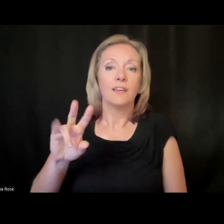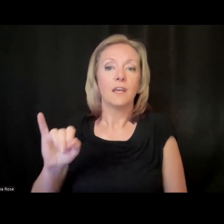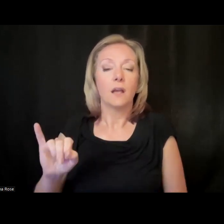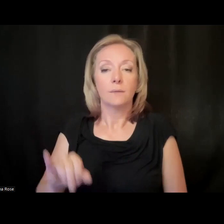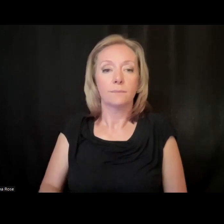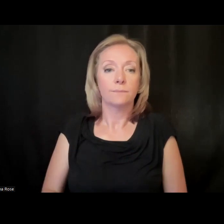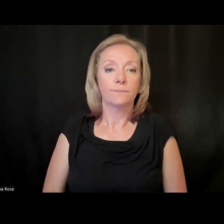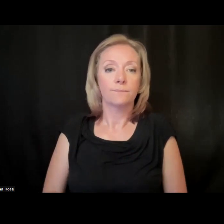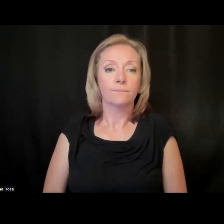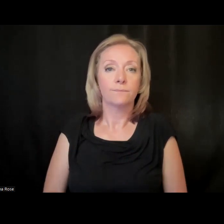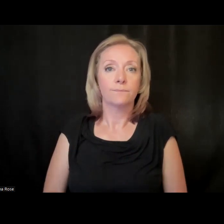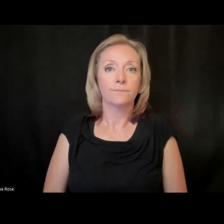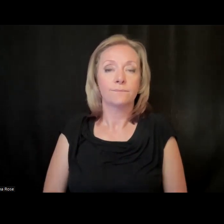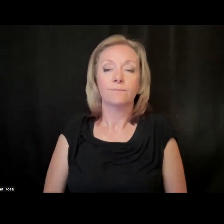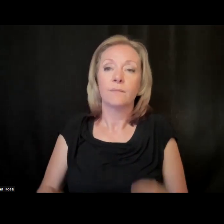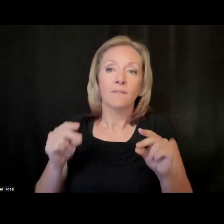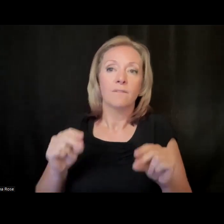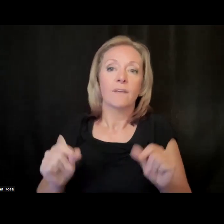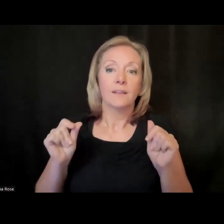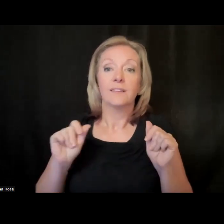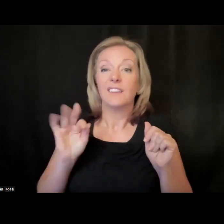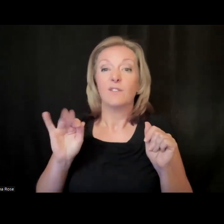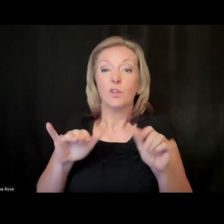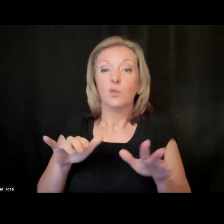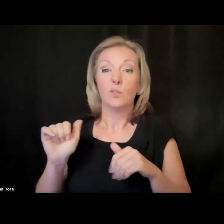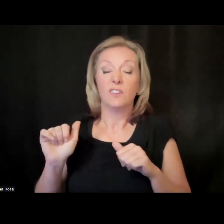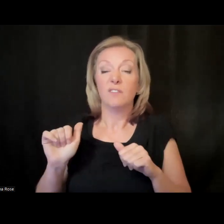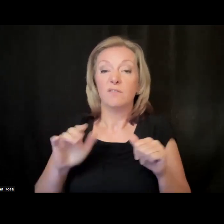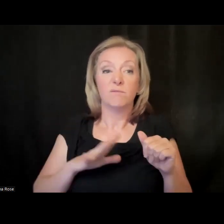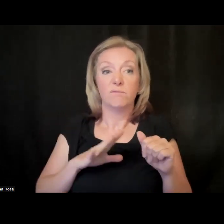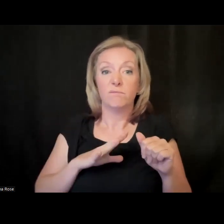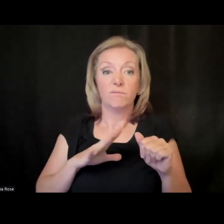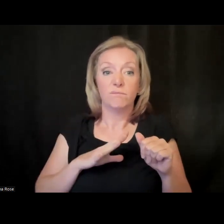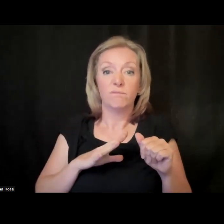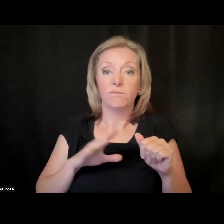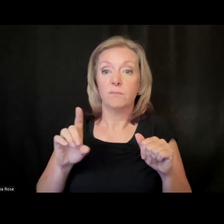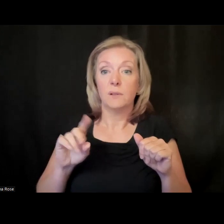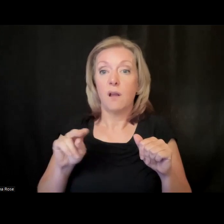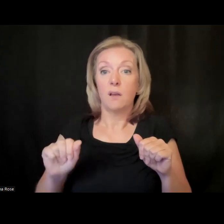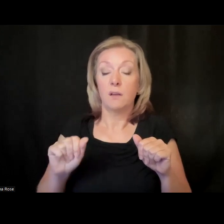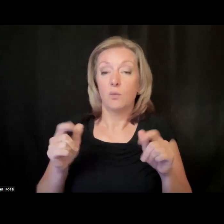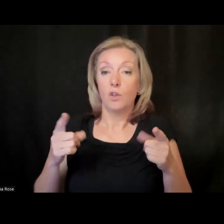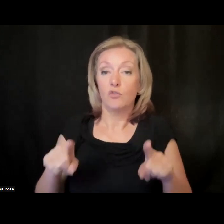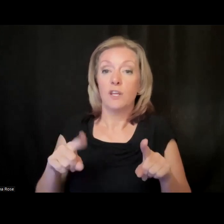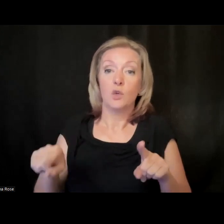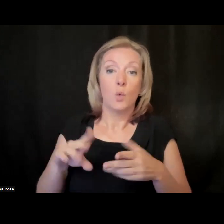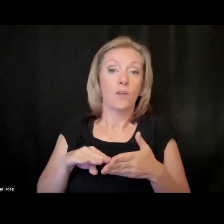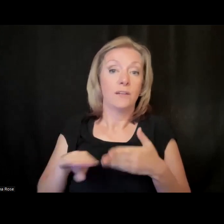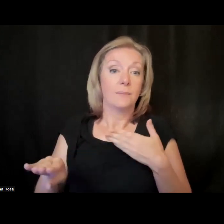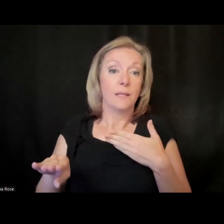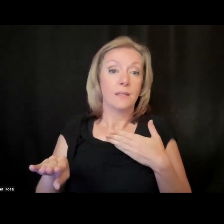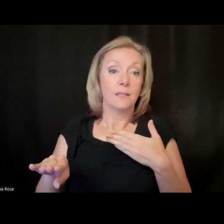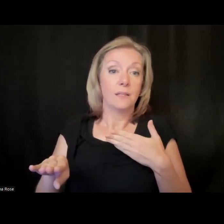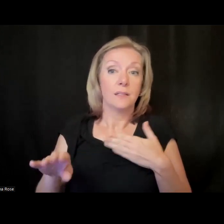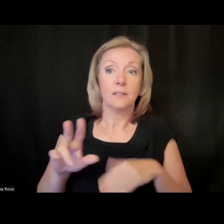that. So I'm going to do this really fast, and if you need to go, I would think Donna will agree you are technically excused since it's